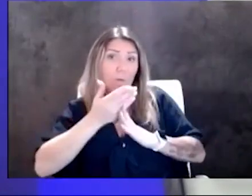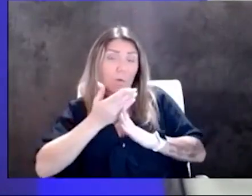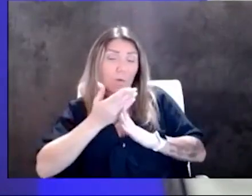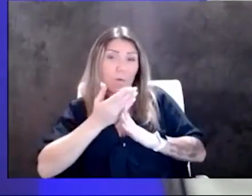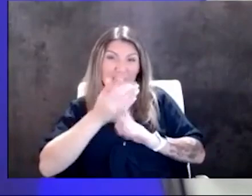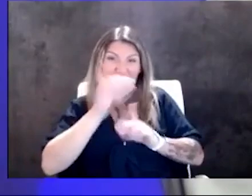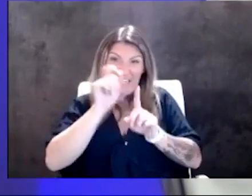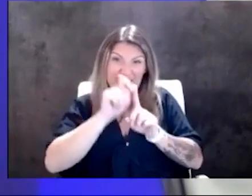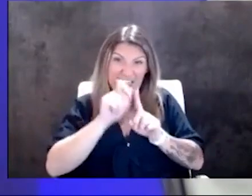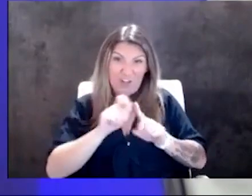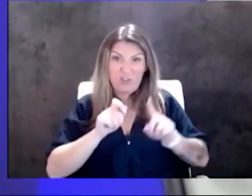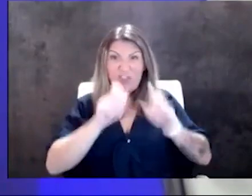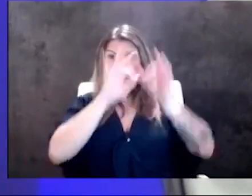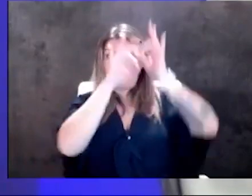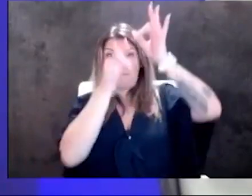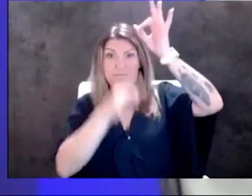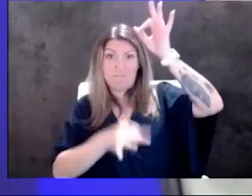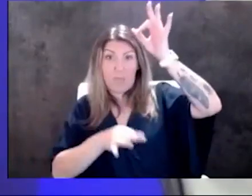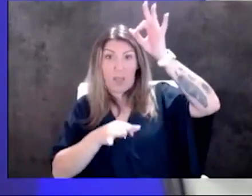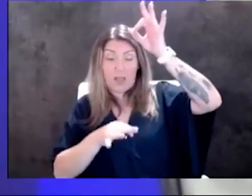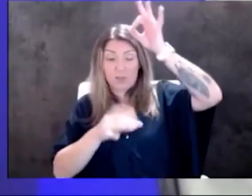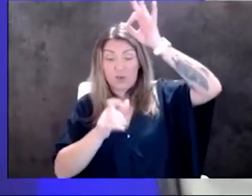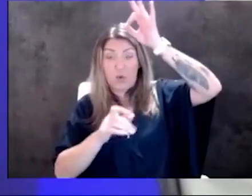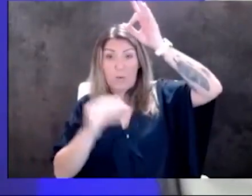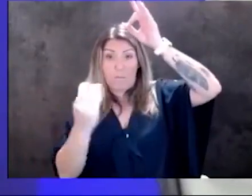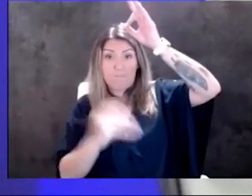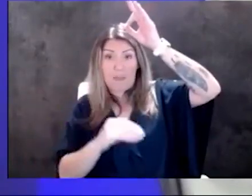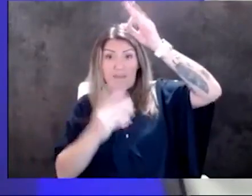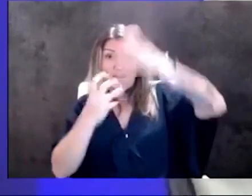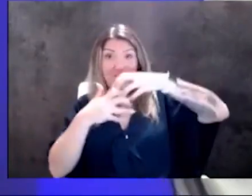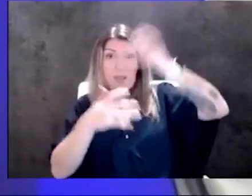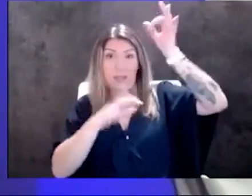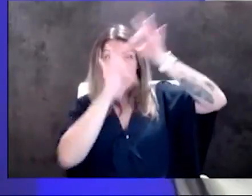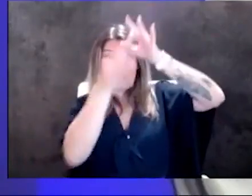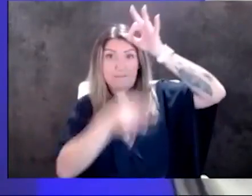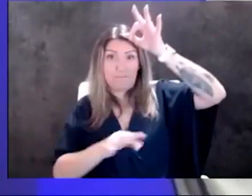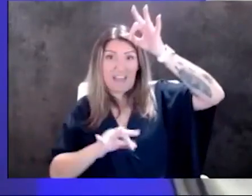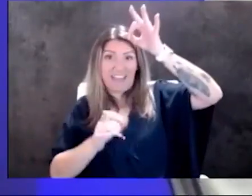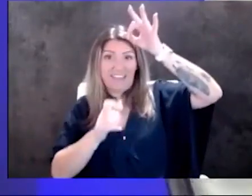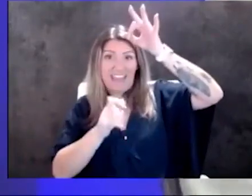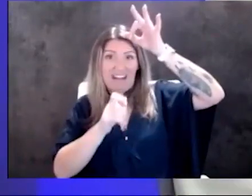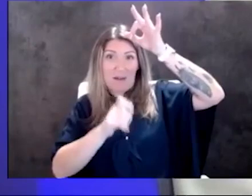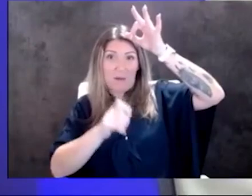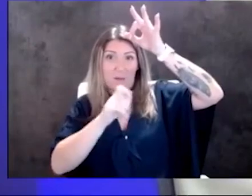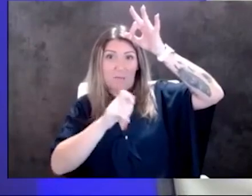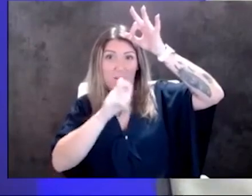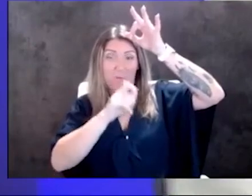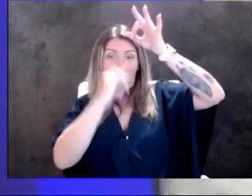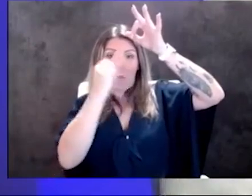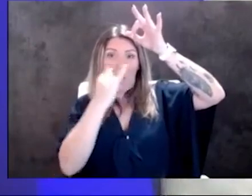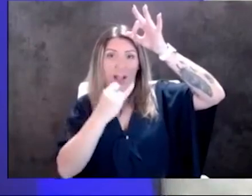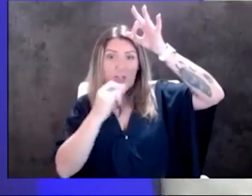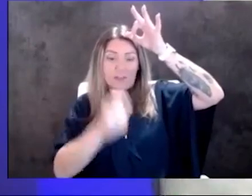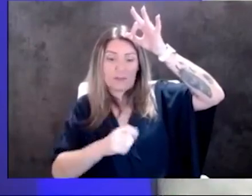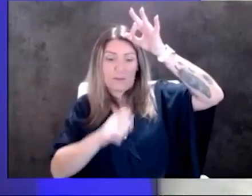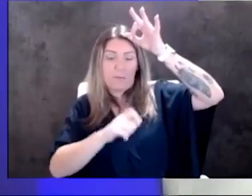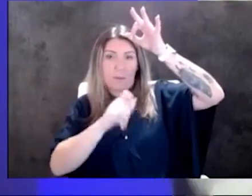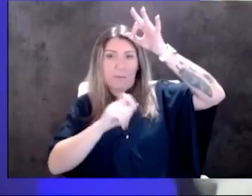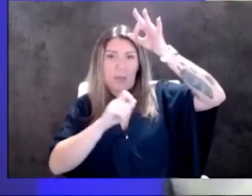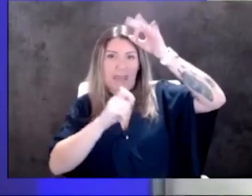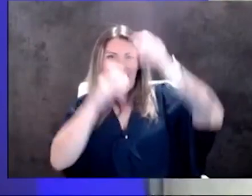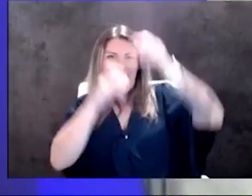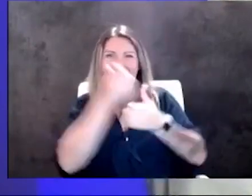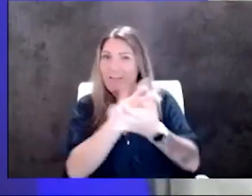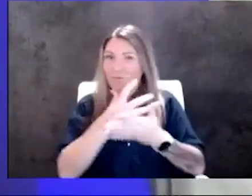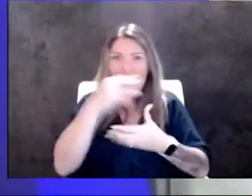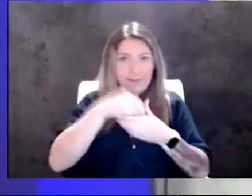through the outer layer of the spine. So again, there's kind of 2 parts to the system, one where the wires are, but everything's inside, so there's nothing external. Now, you